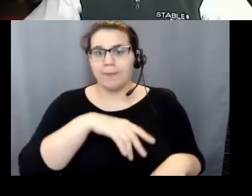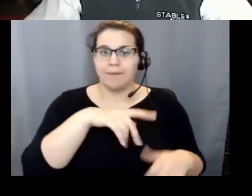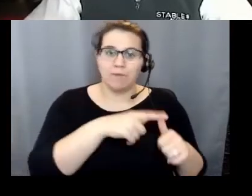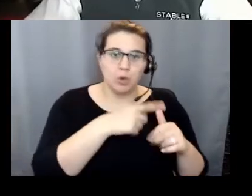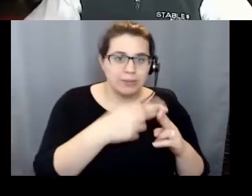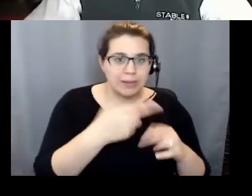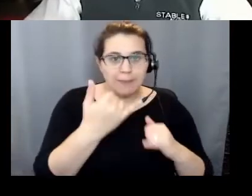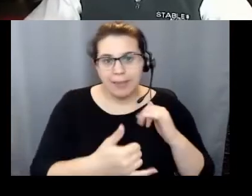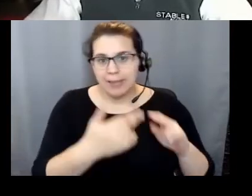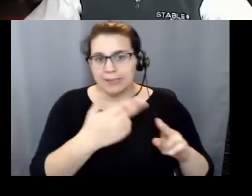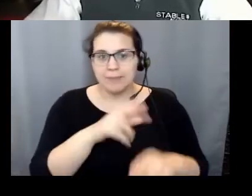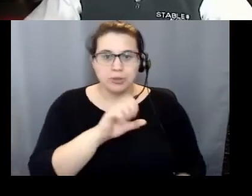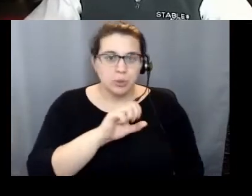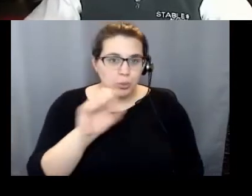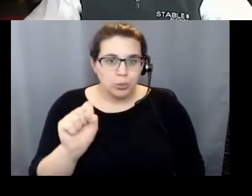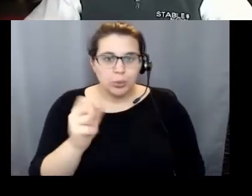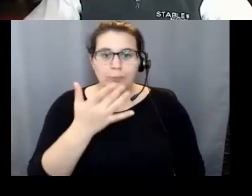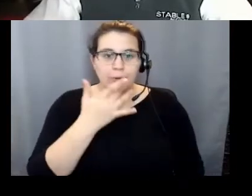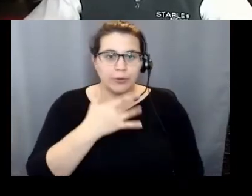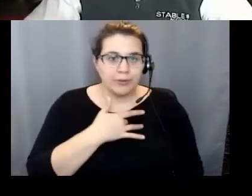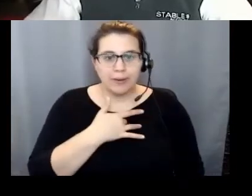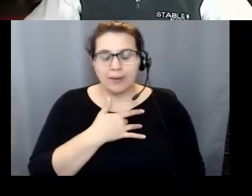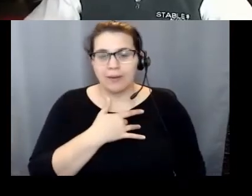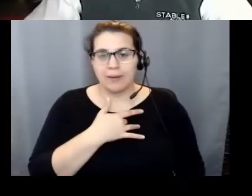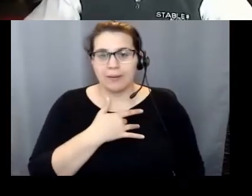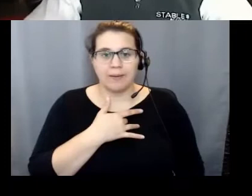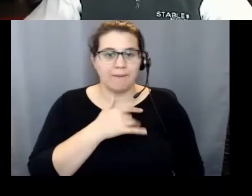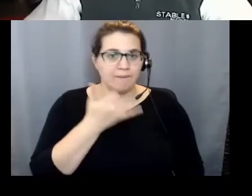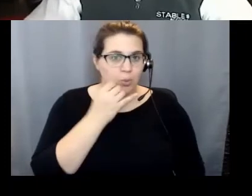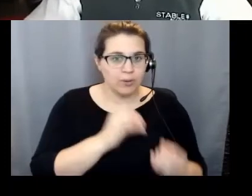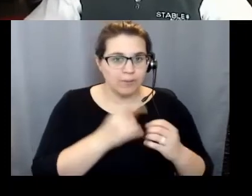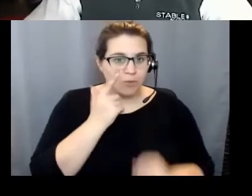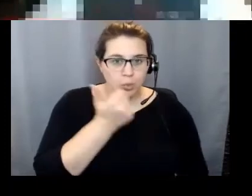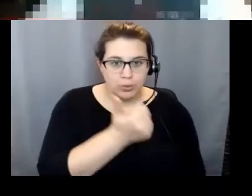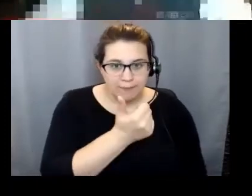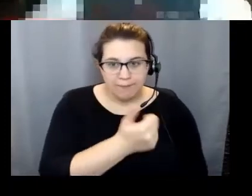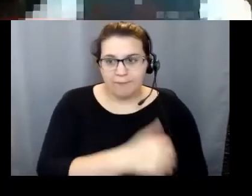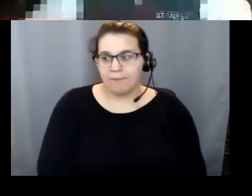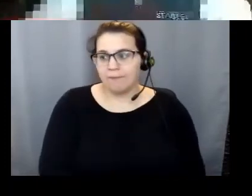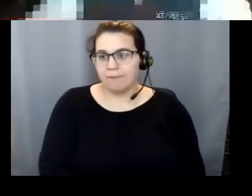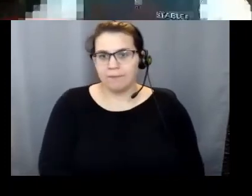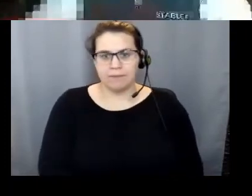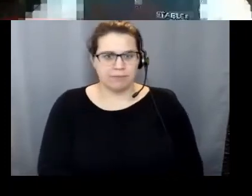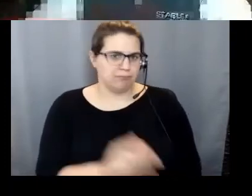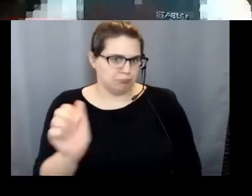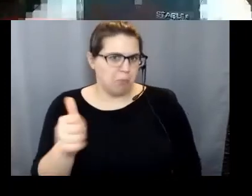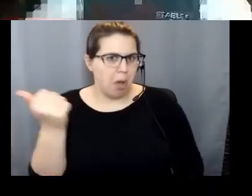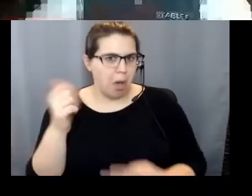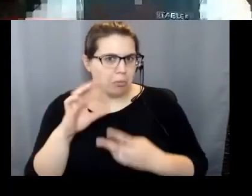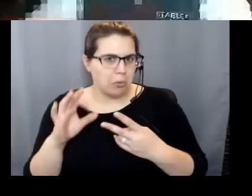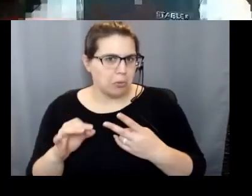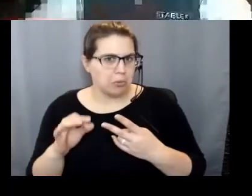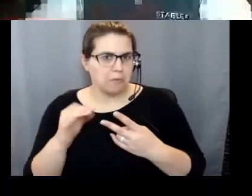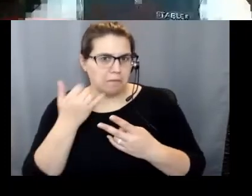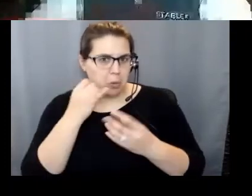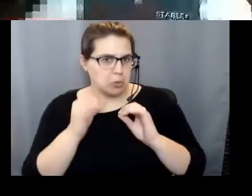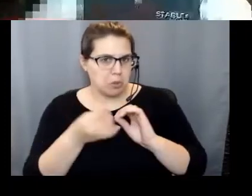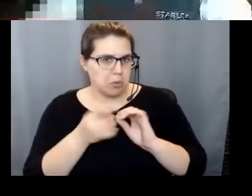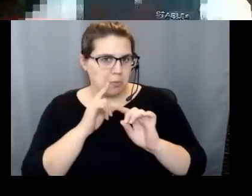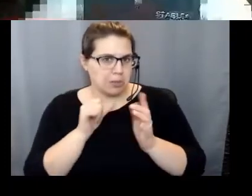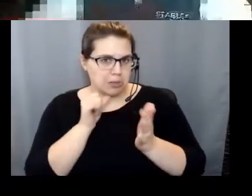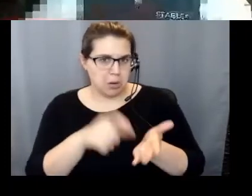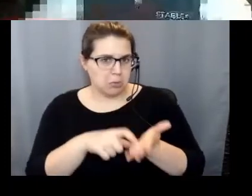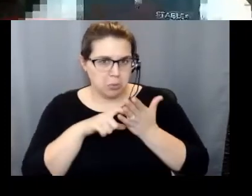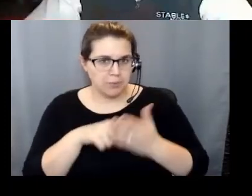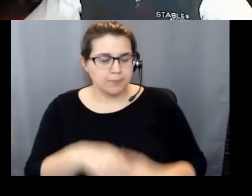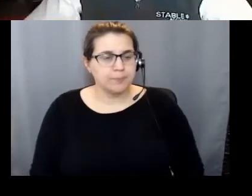number, date of birth, phone number. You can put an alternate phone number in if you would like to, but it's optional.